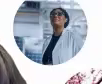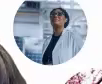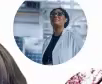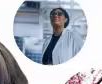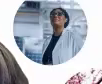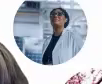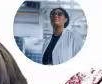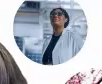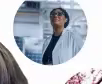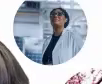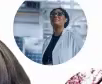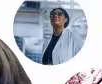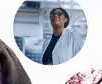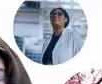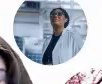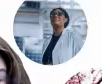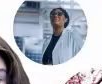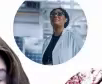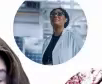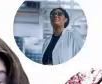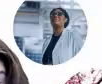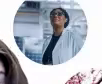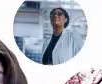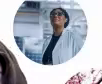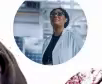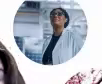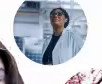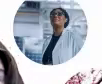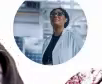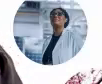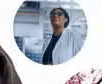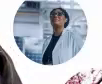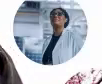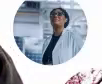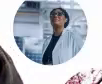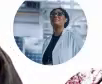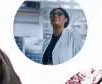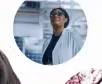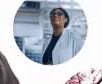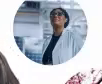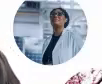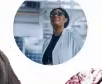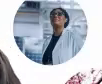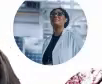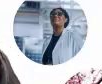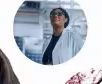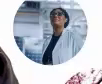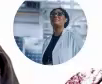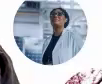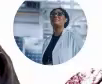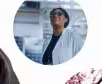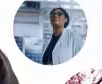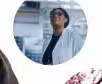we're pleased to have a live transcriptioner providing closed captioning. Our thanks to these individuals for helping us make